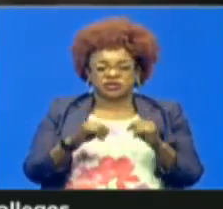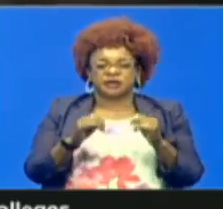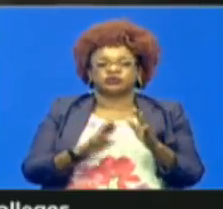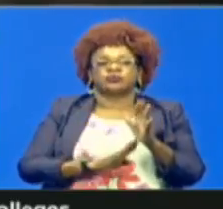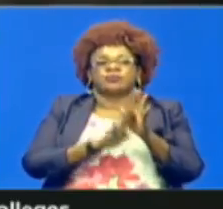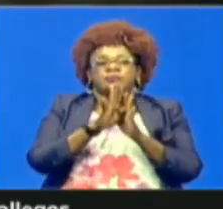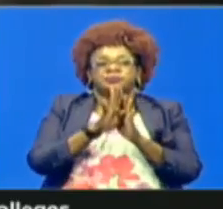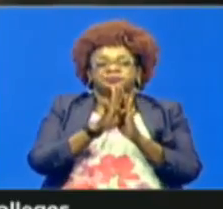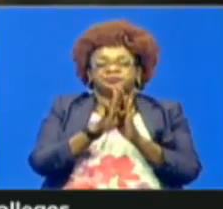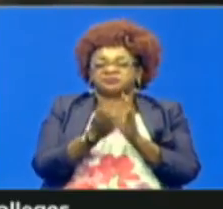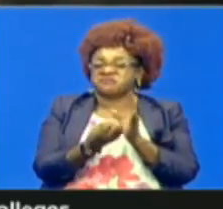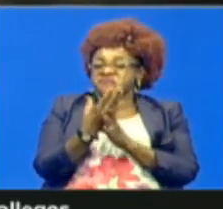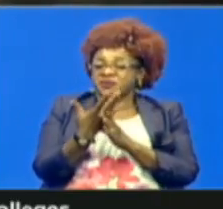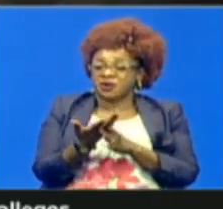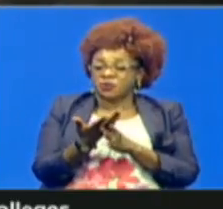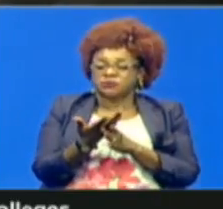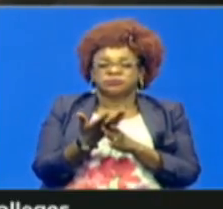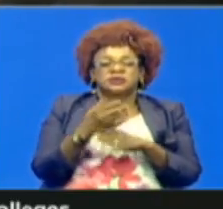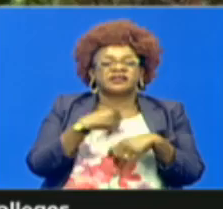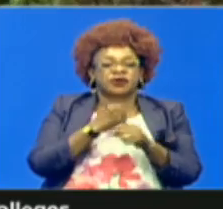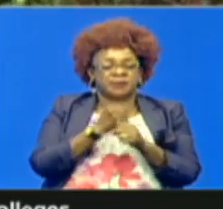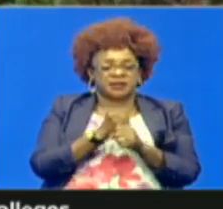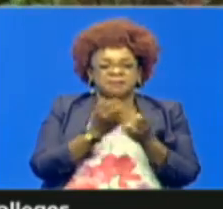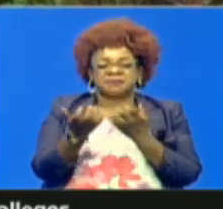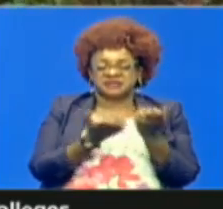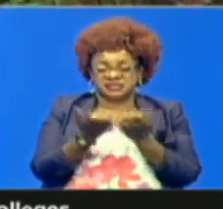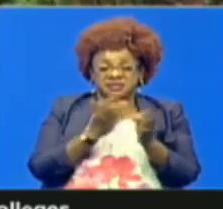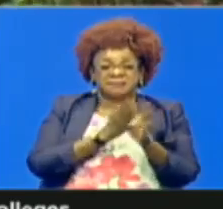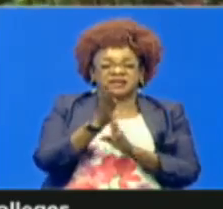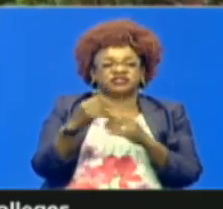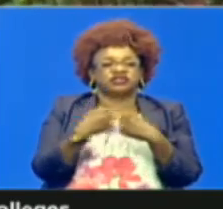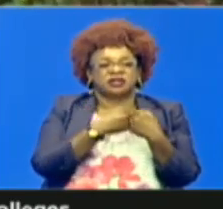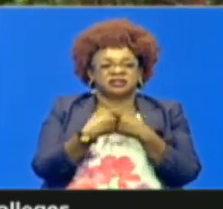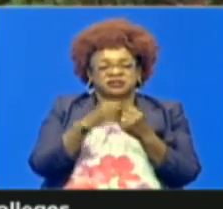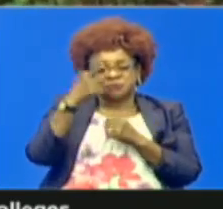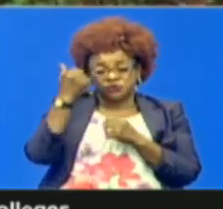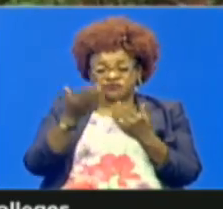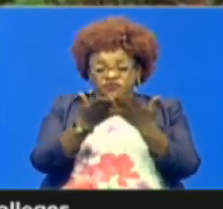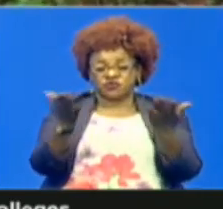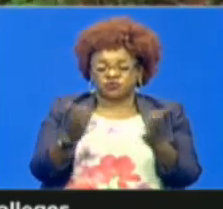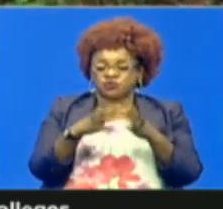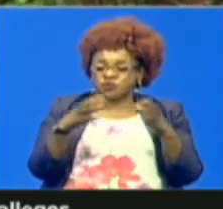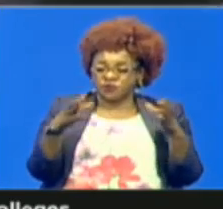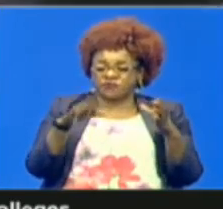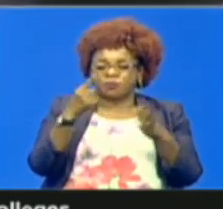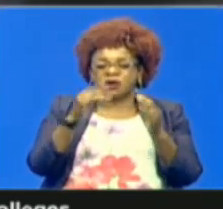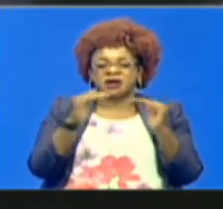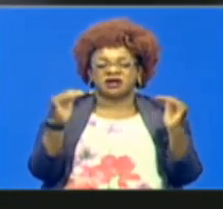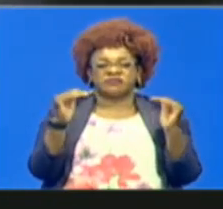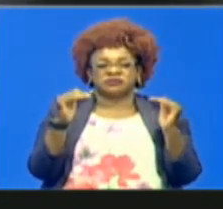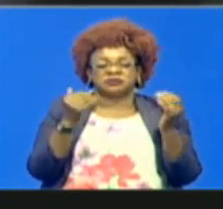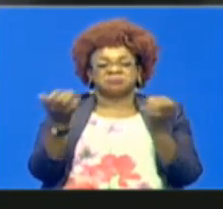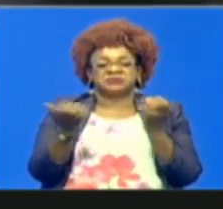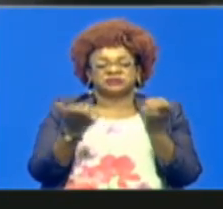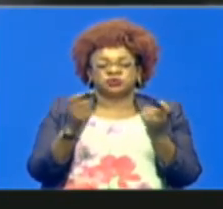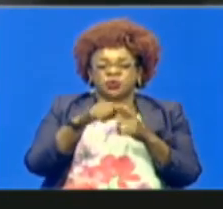did you start? Actually, developing the business is the main challenge, because for you to grow from one level in the business to the